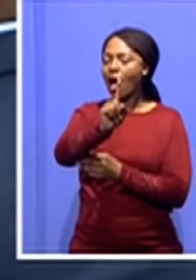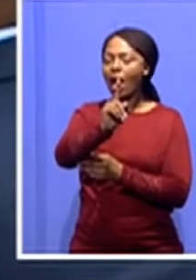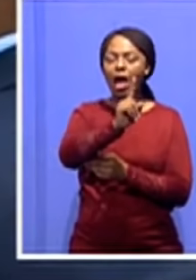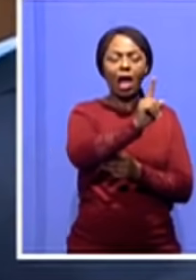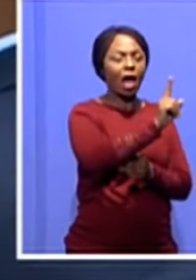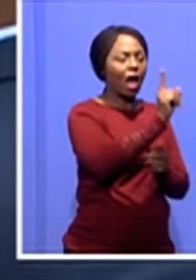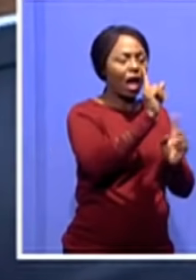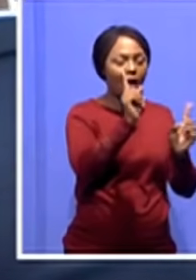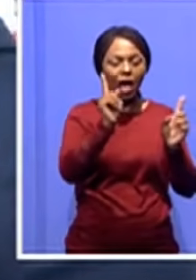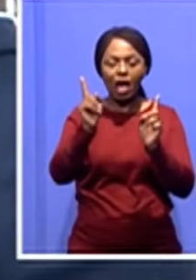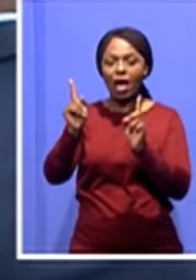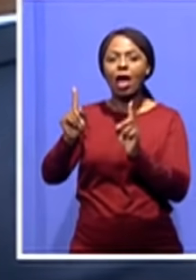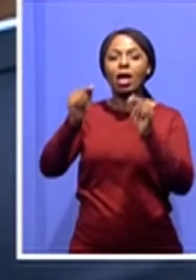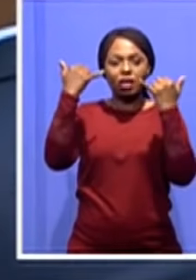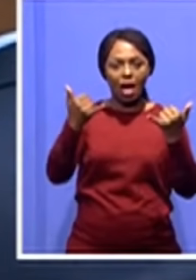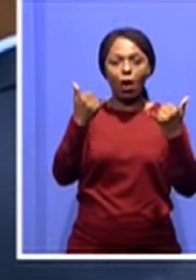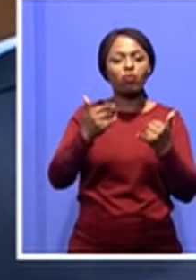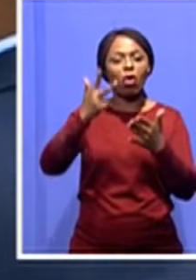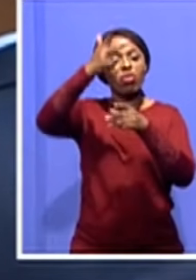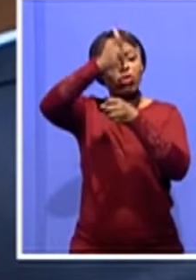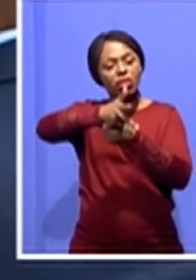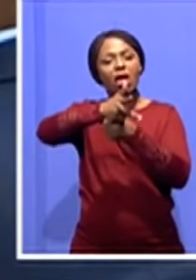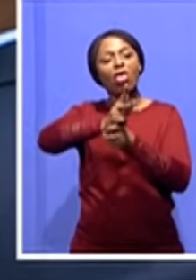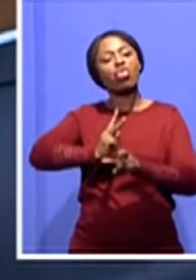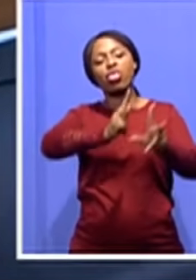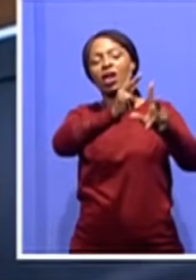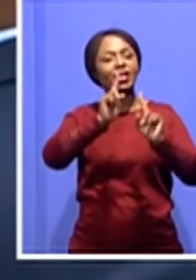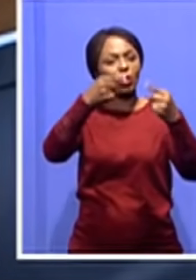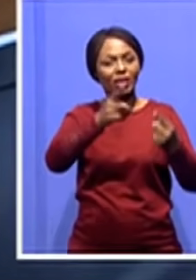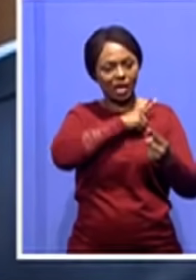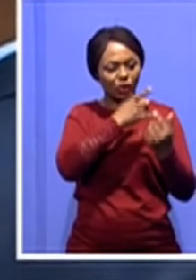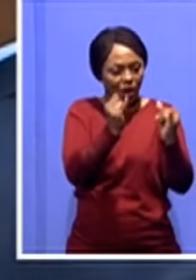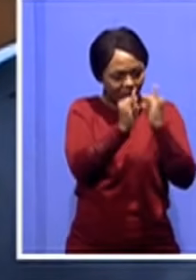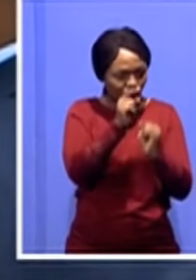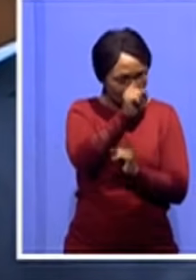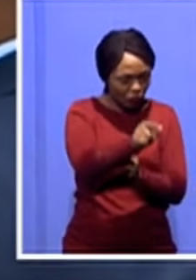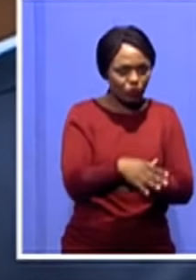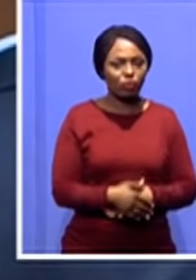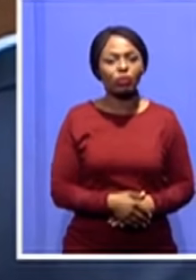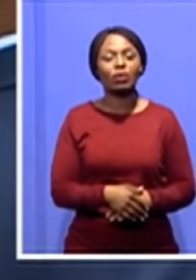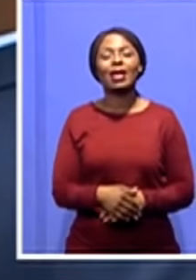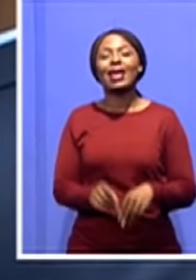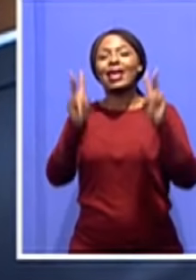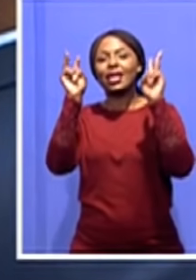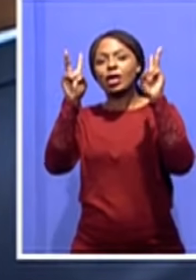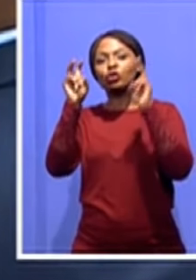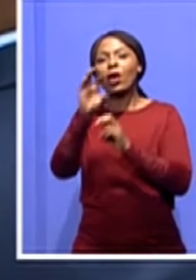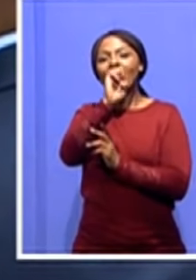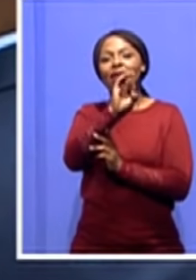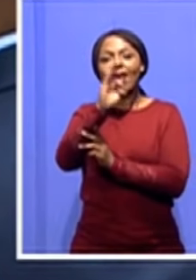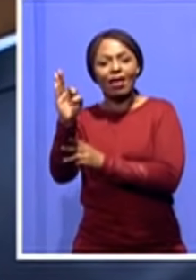engaging with you. And speaking of that, Ms. Leanne, the issue of the EFF here here in the province of KwaZulu-Natal. Your